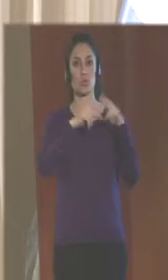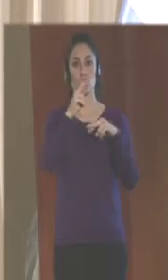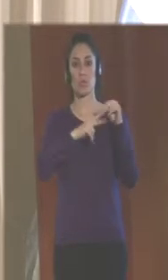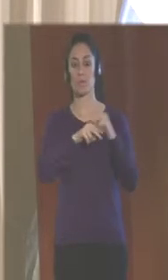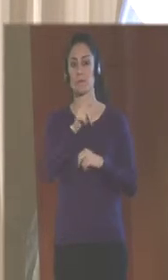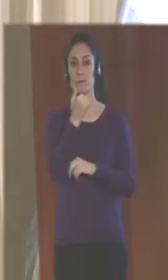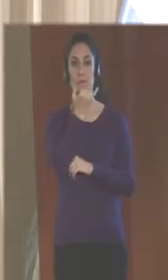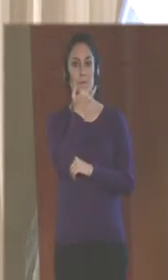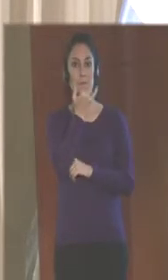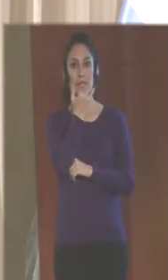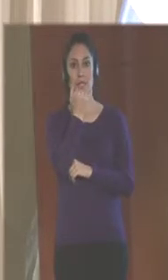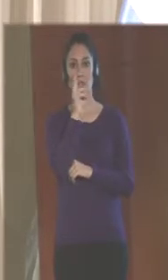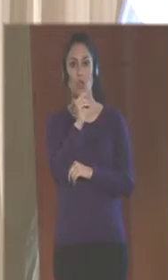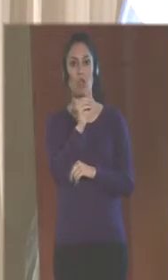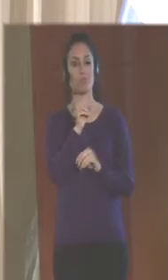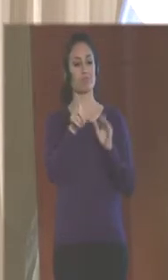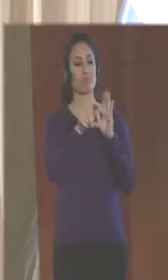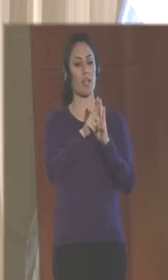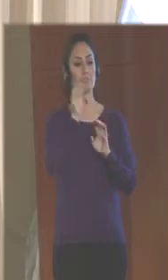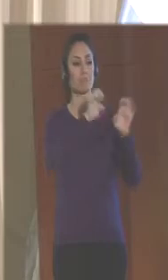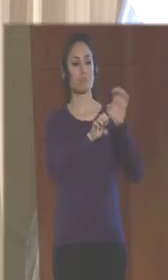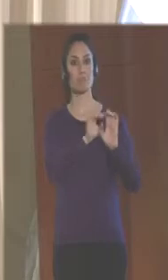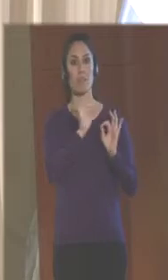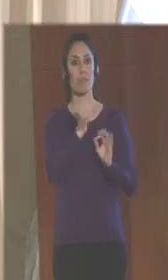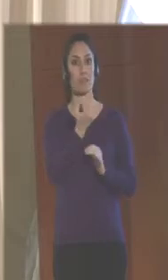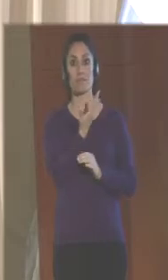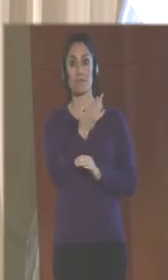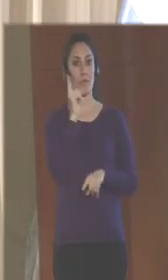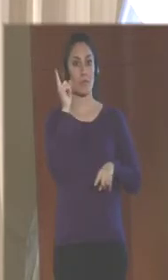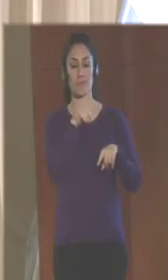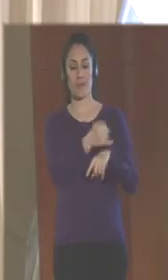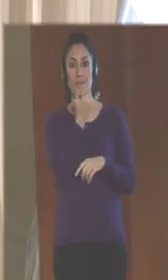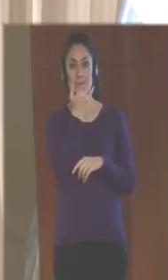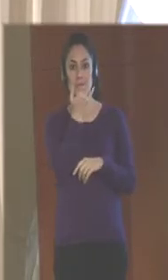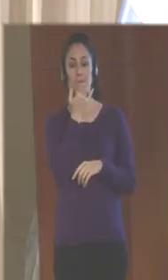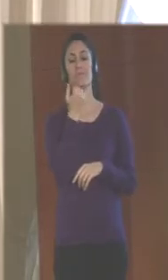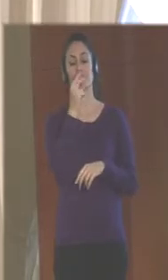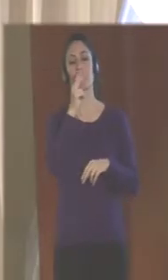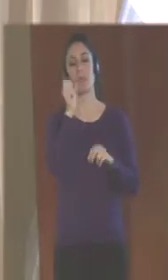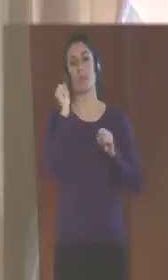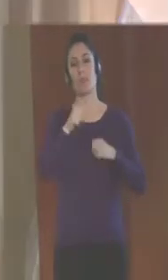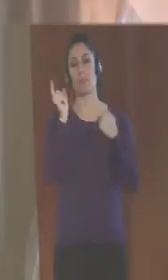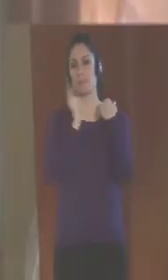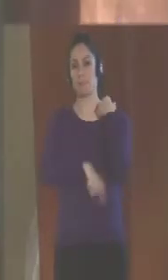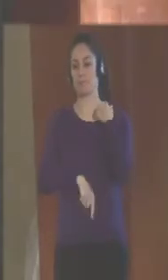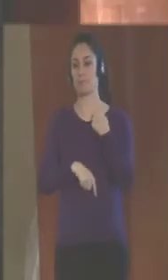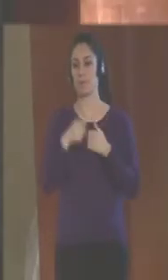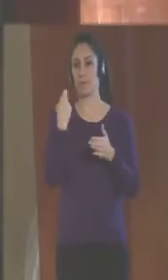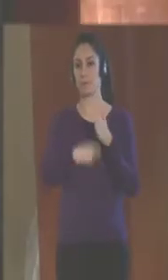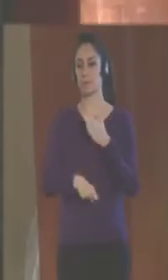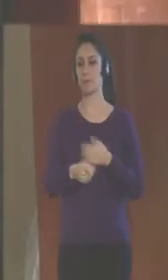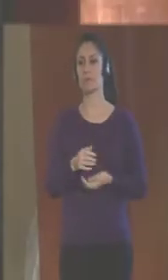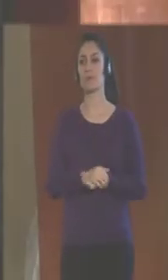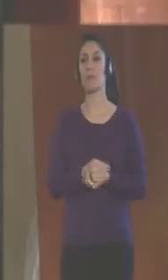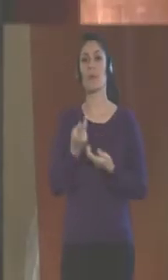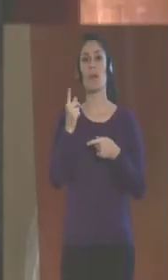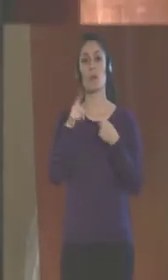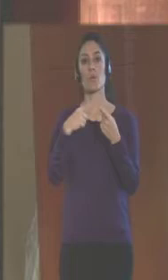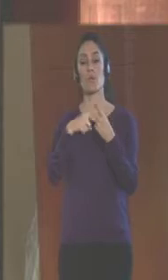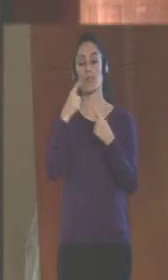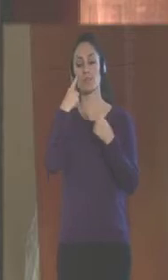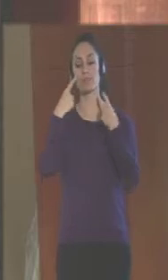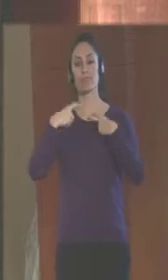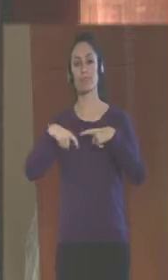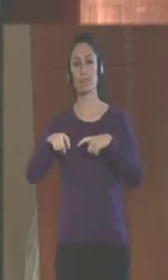penalized if this analysis is not carried out, any activity that doesn't comply with this. And so this